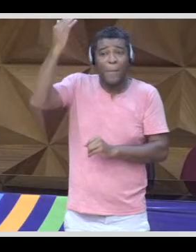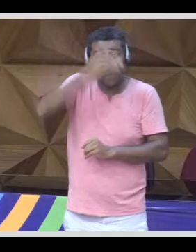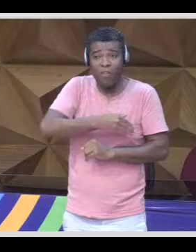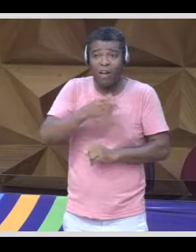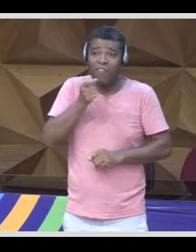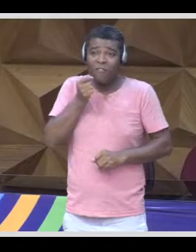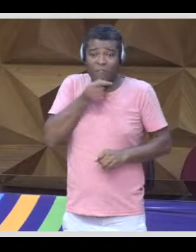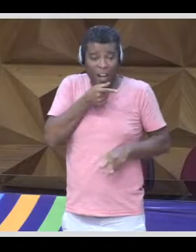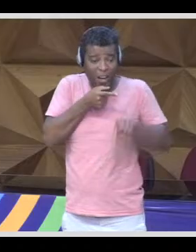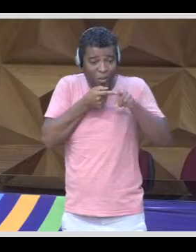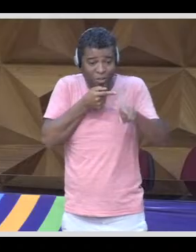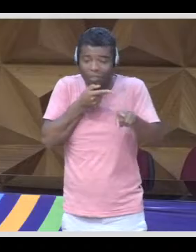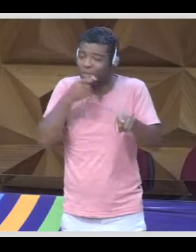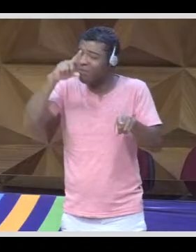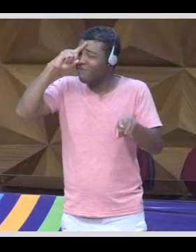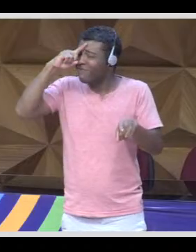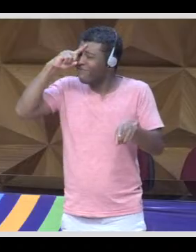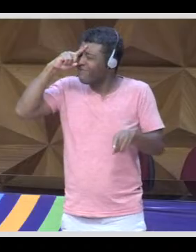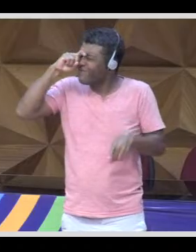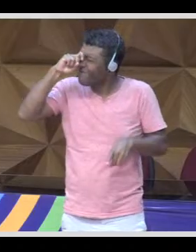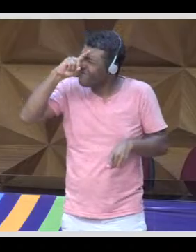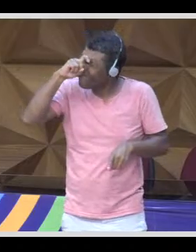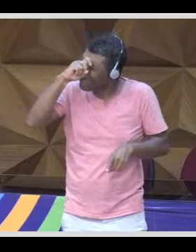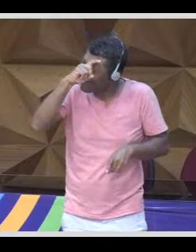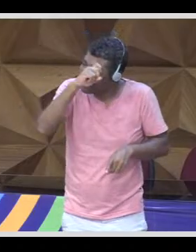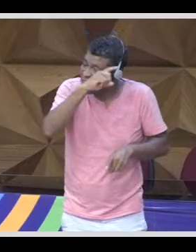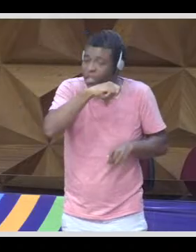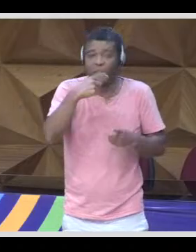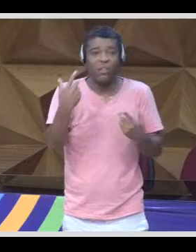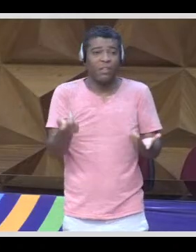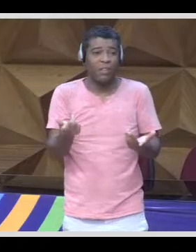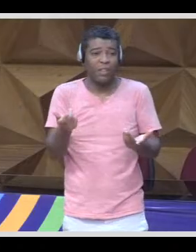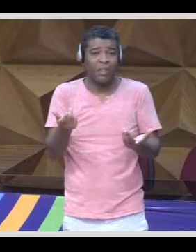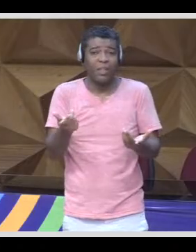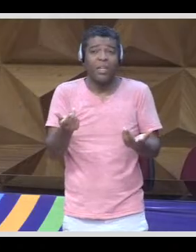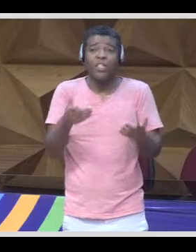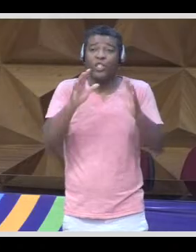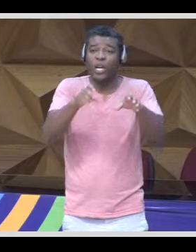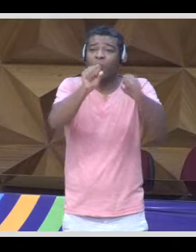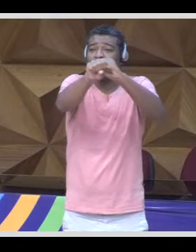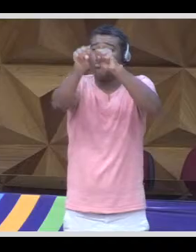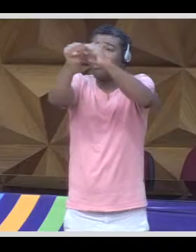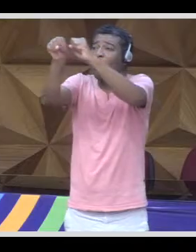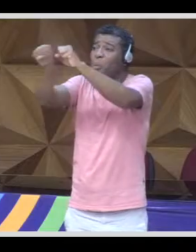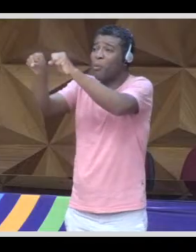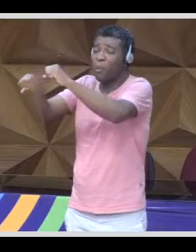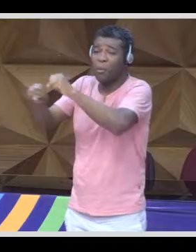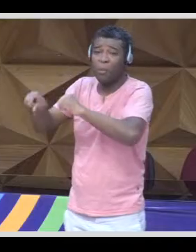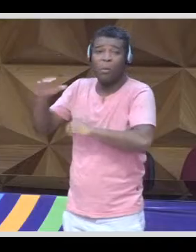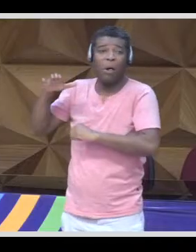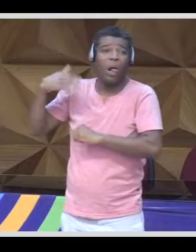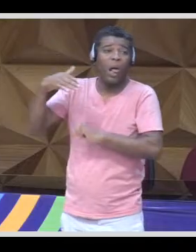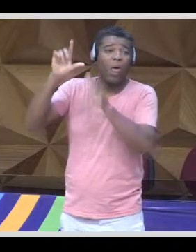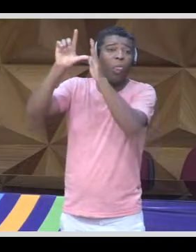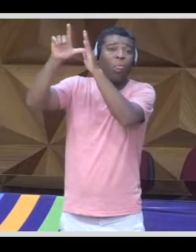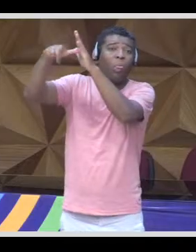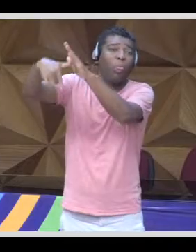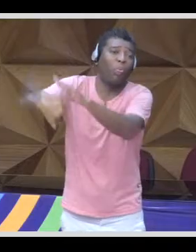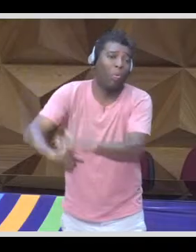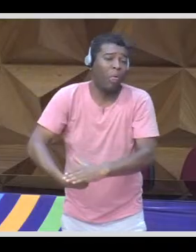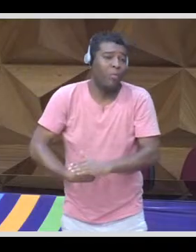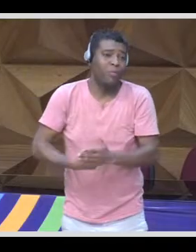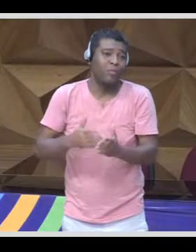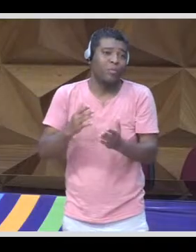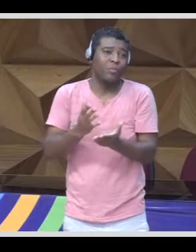actually not fake, it really doesn't undo all the harm. I mean, a very short period of time that